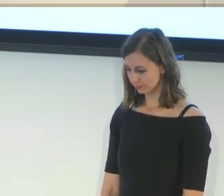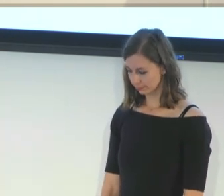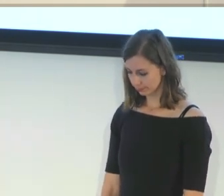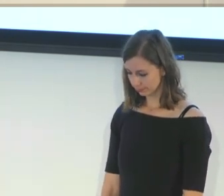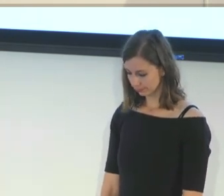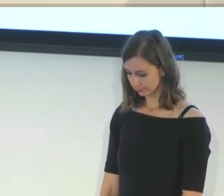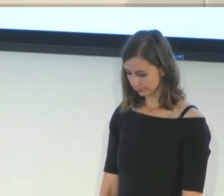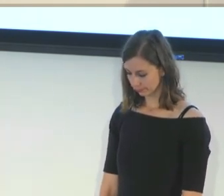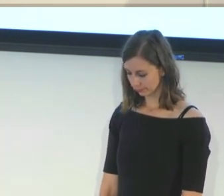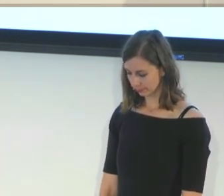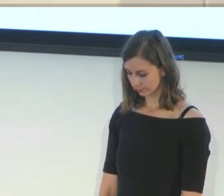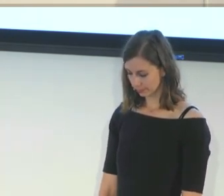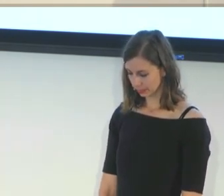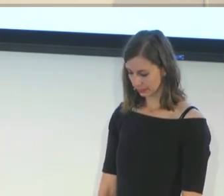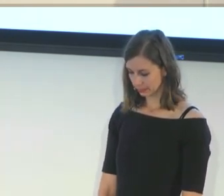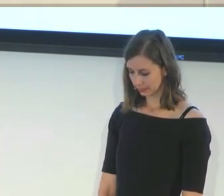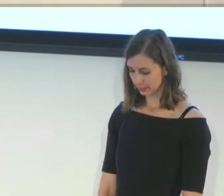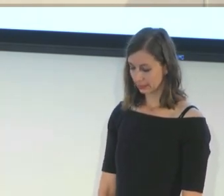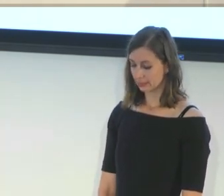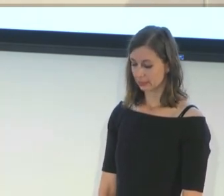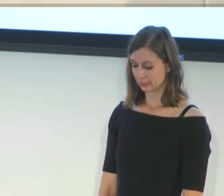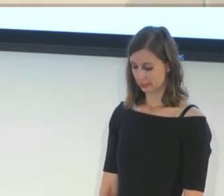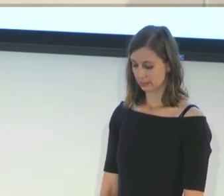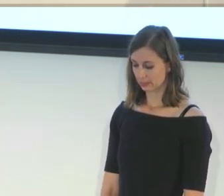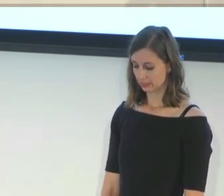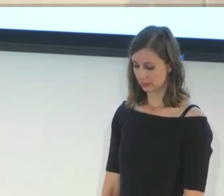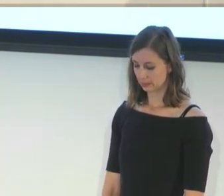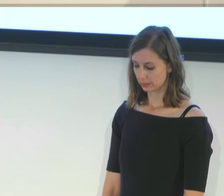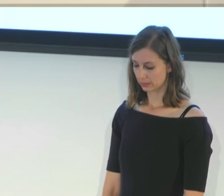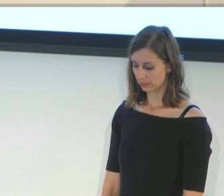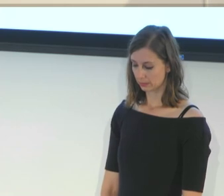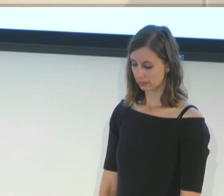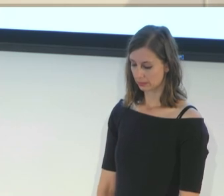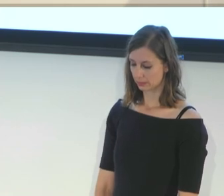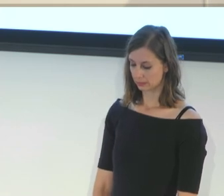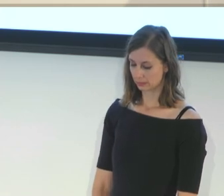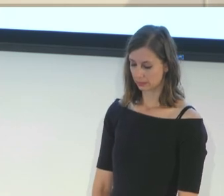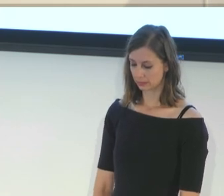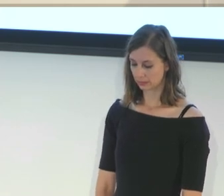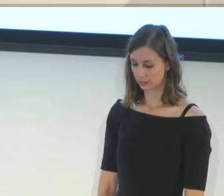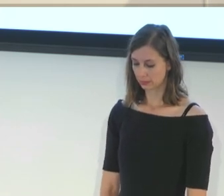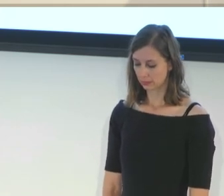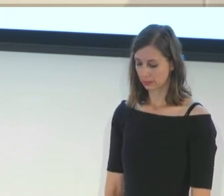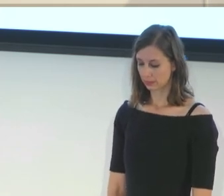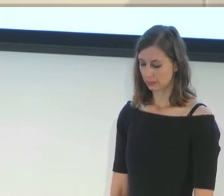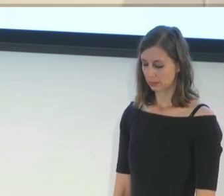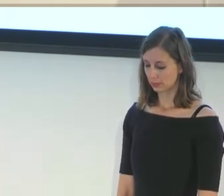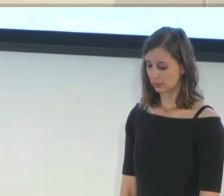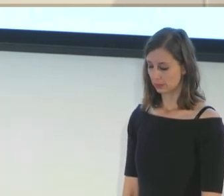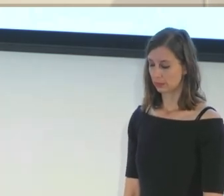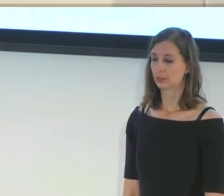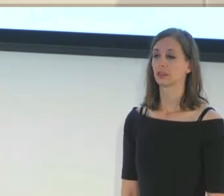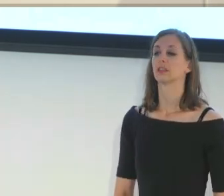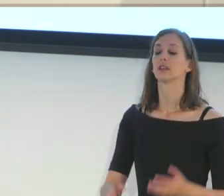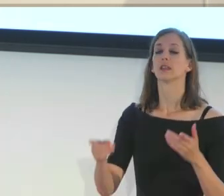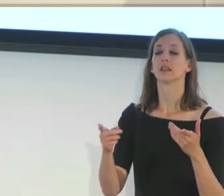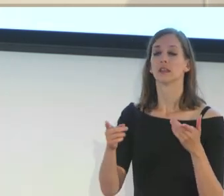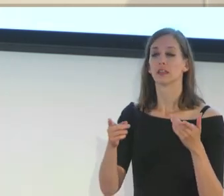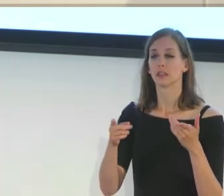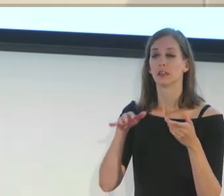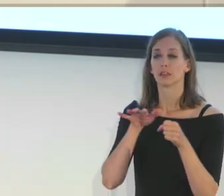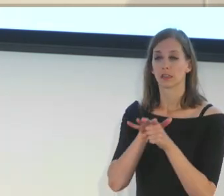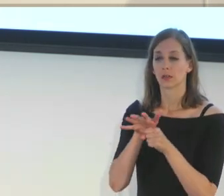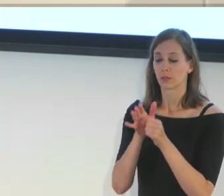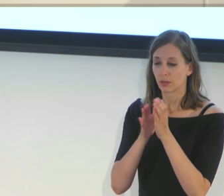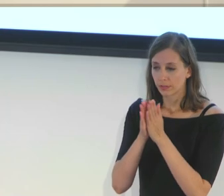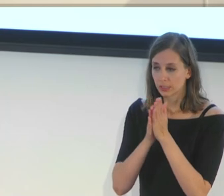And lastly, this is an ambitious one, but I think that given sufficient motivation and time spent on solving these